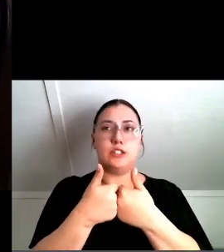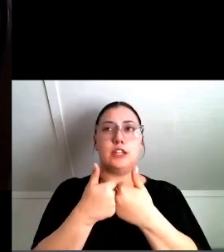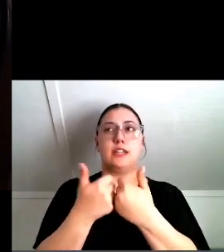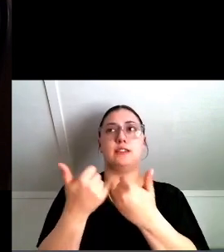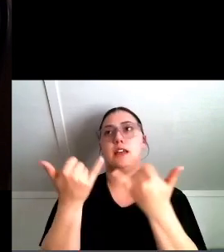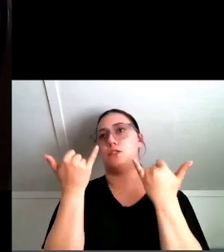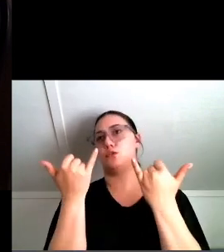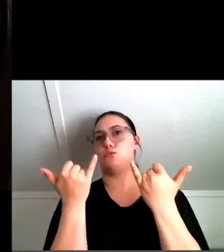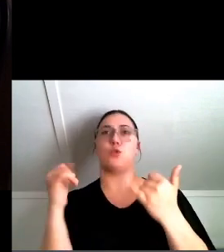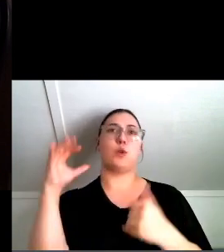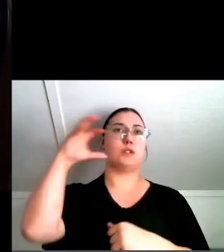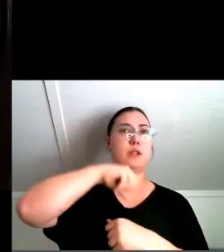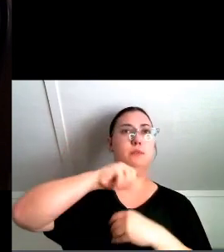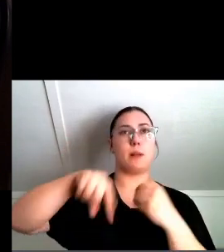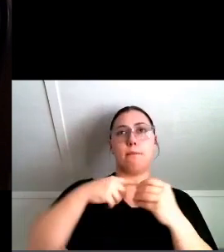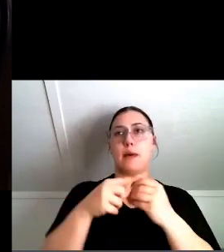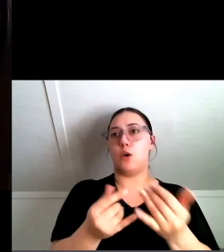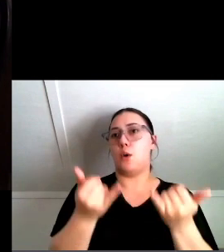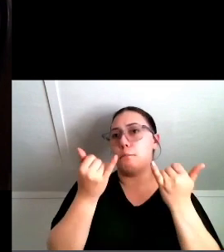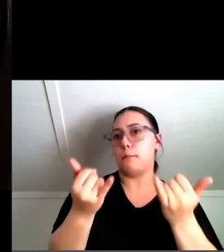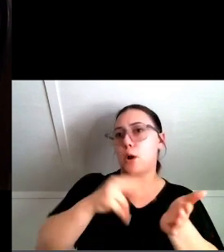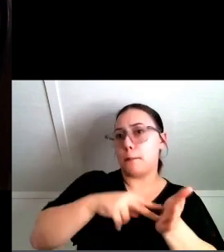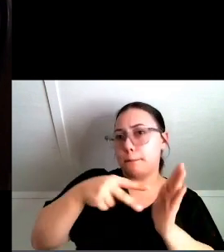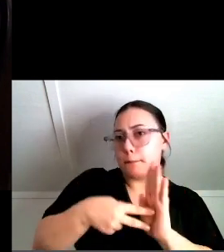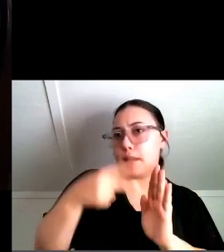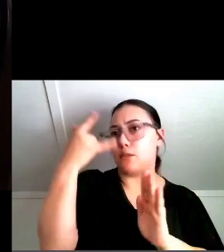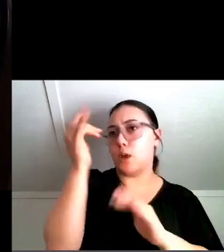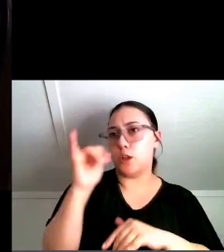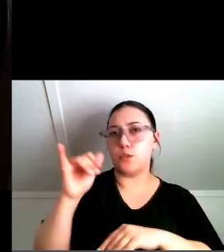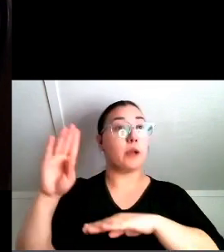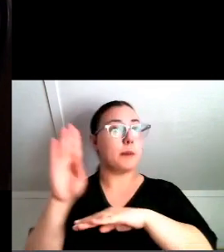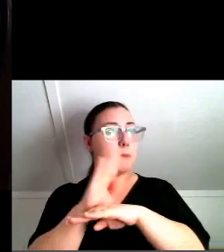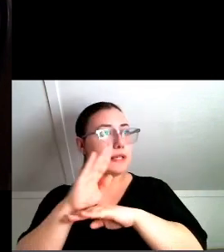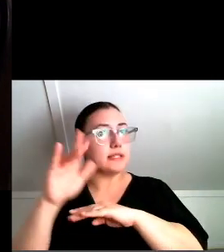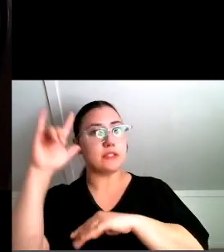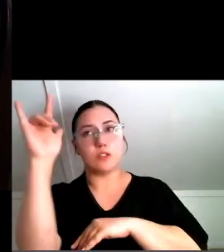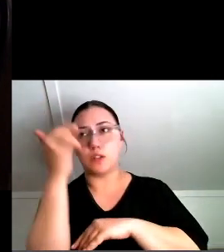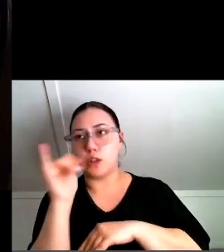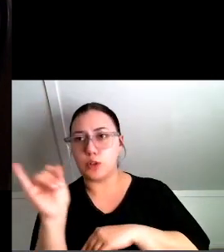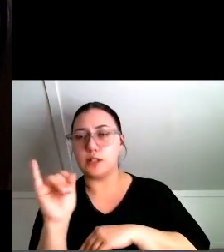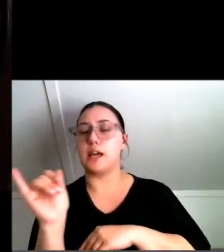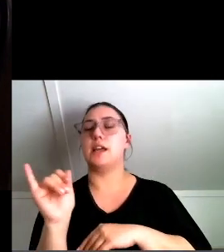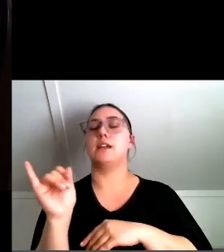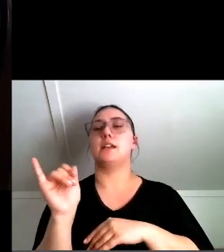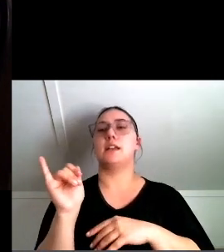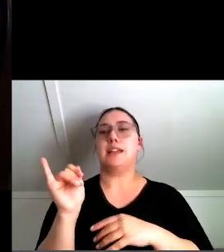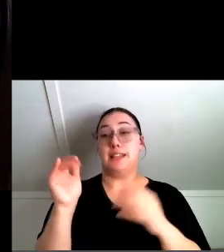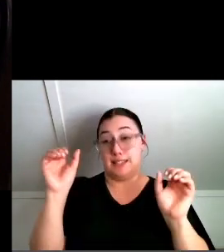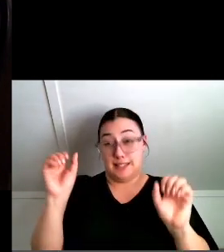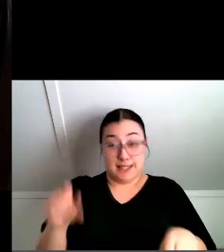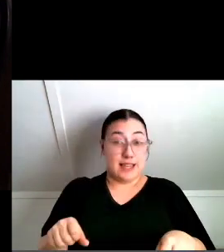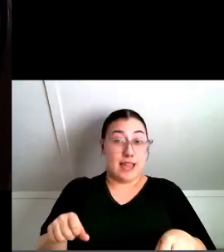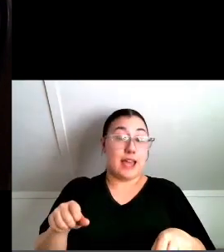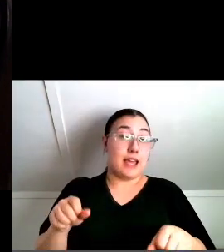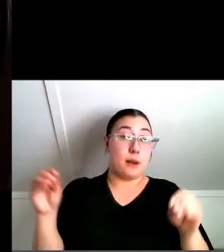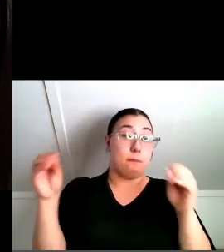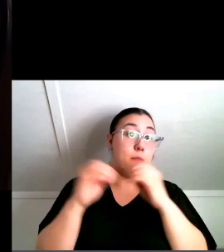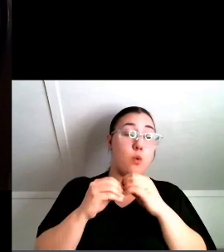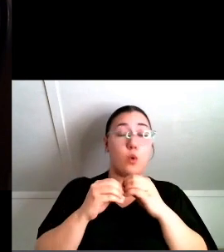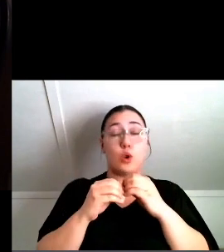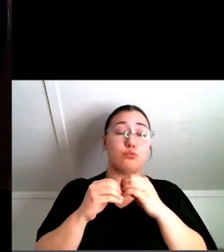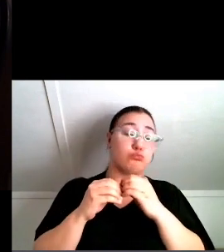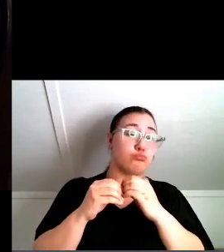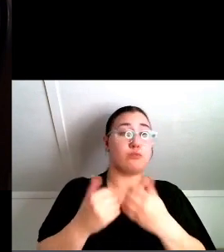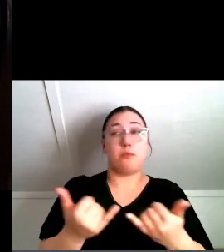about commerce, about economy, can a more liberated archive be a vehicle for that?